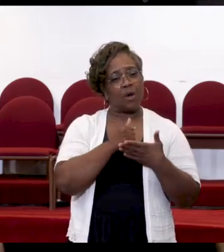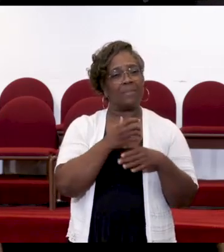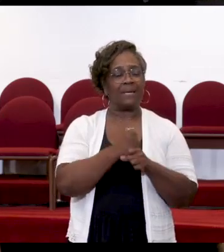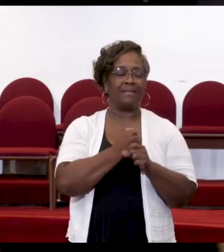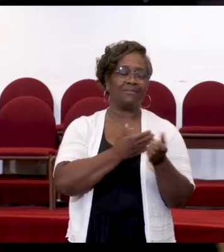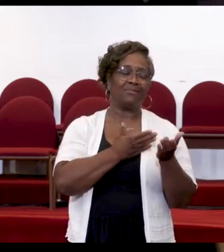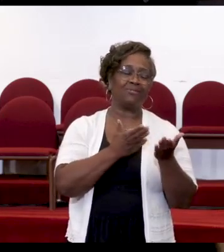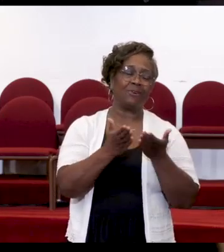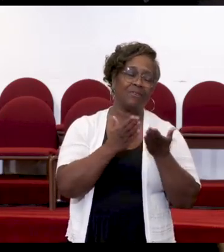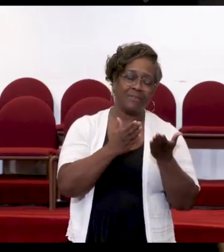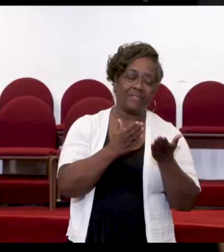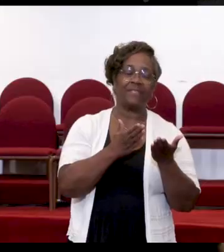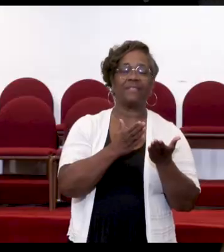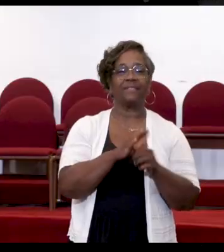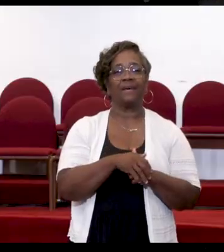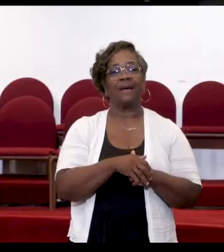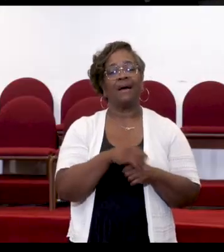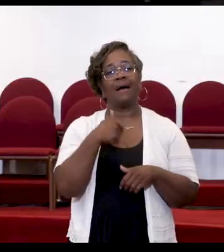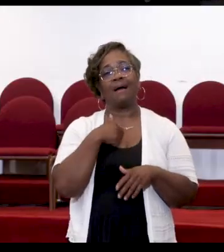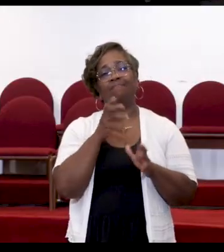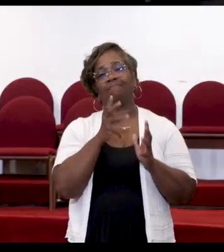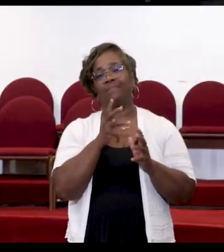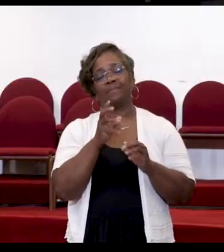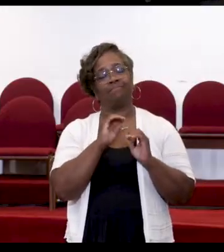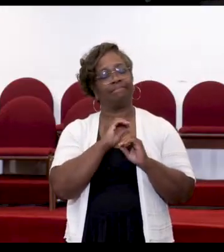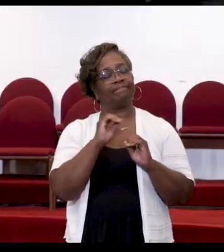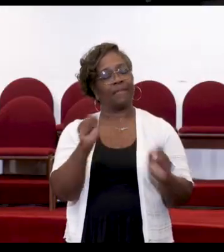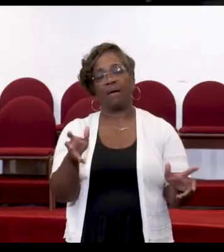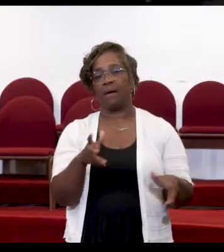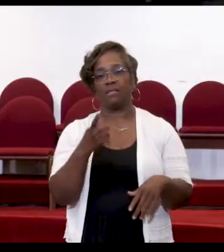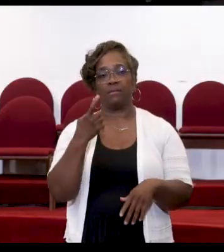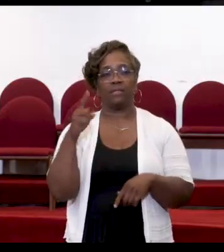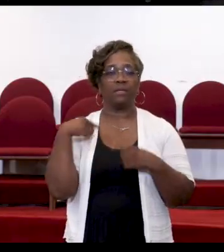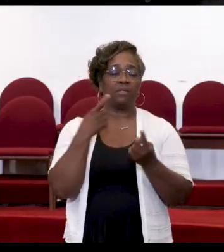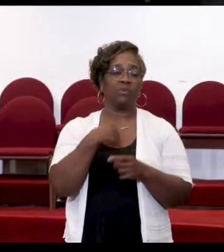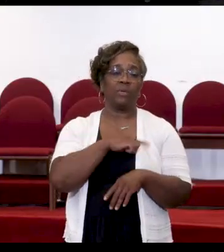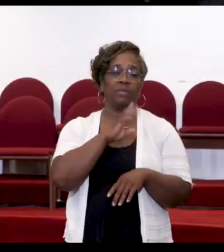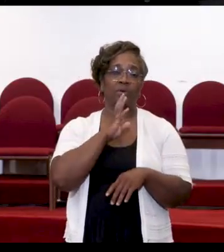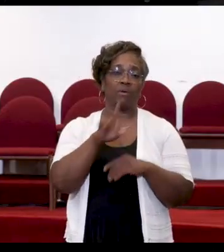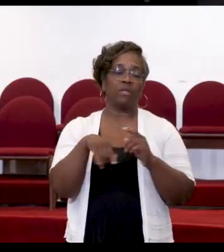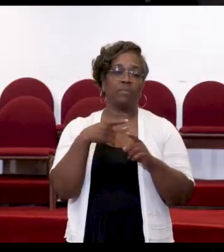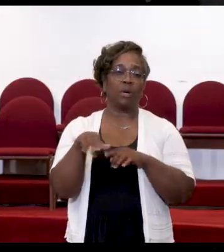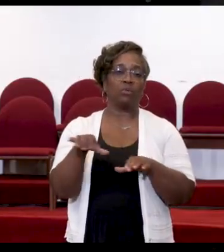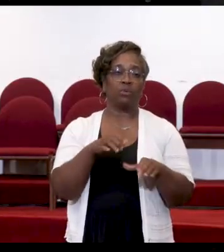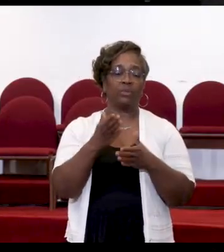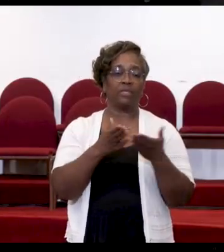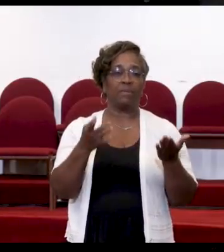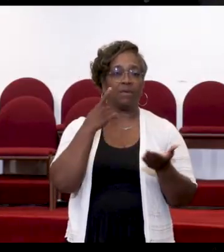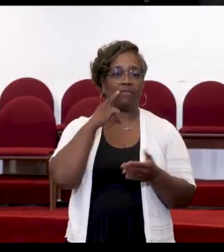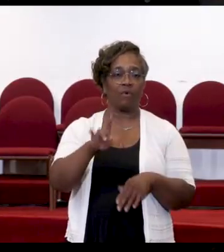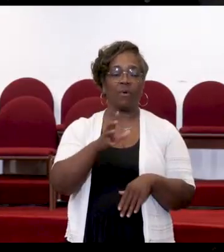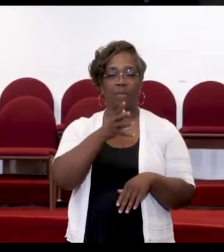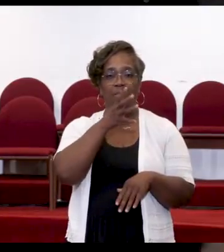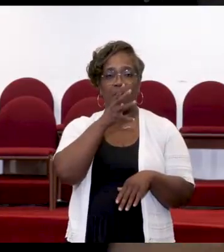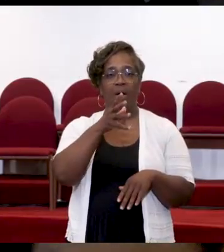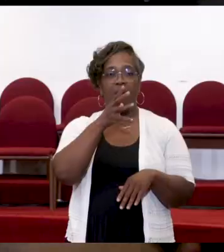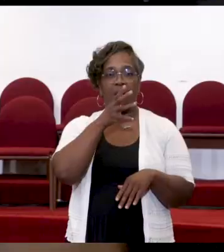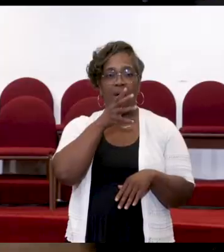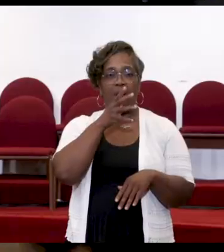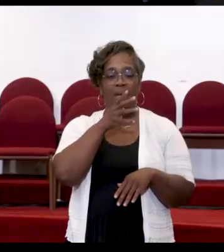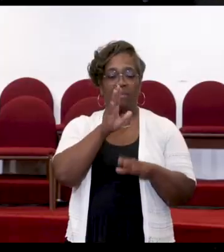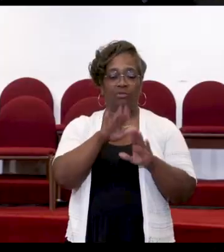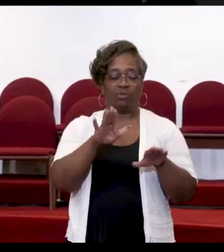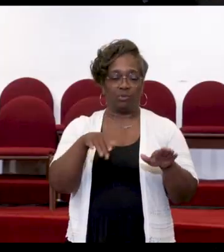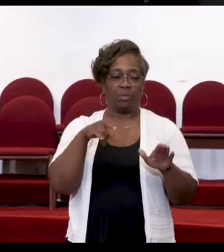sir. And I have not talked to anyone since we talked about doing something for the mother of murdered children. Because